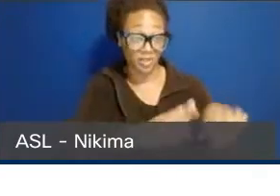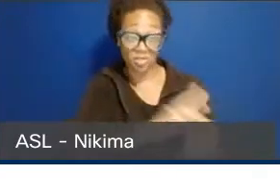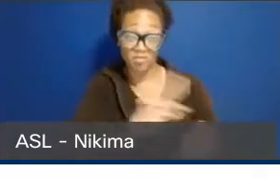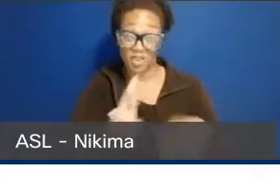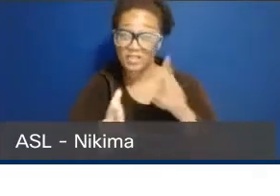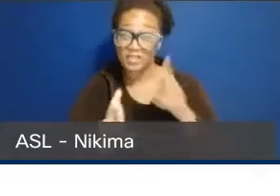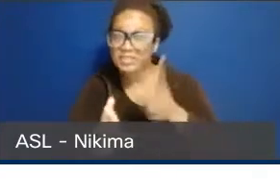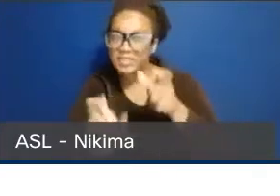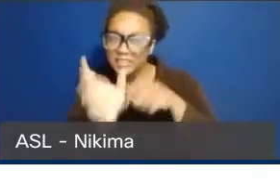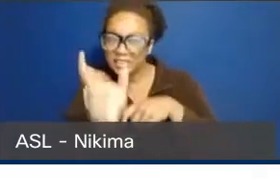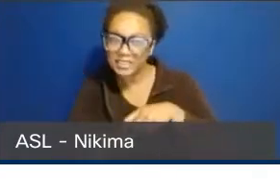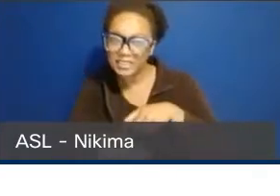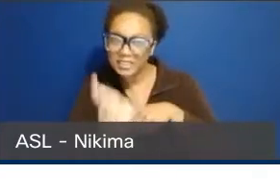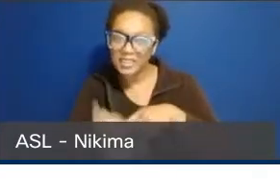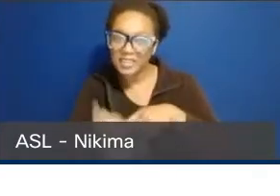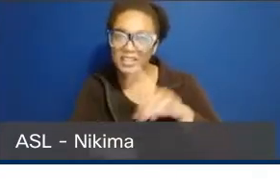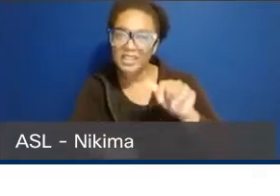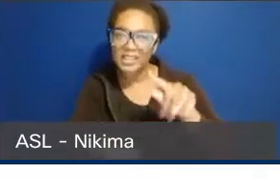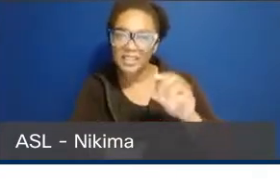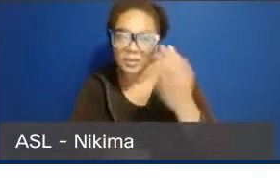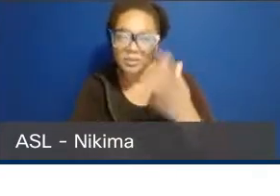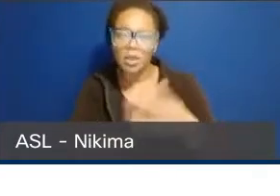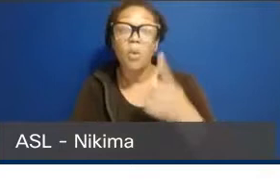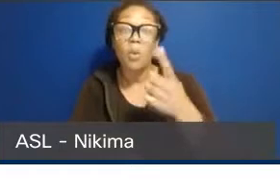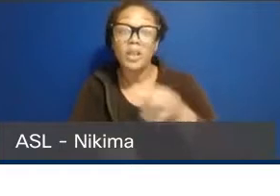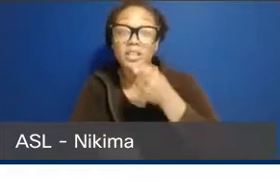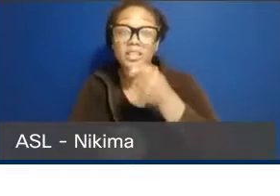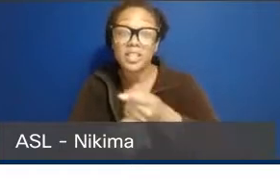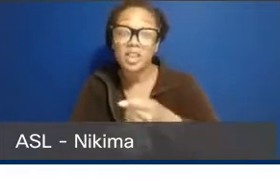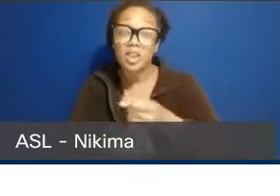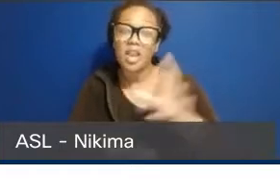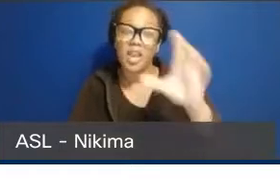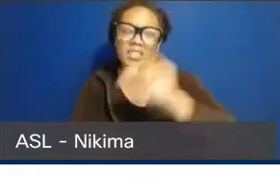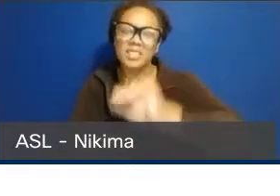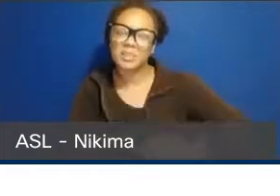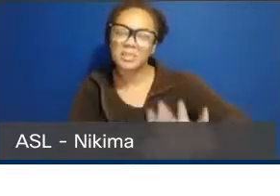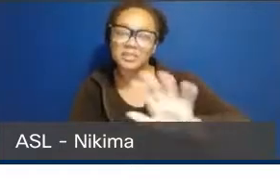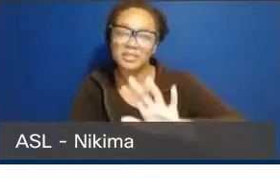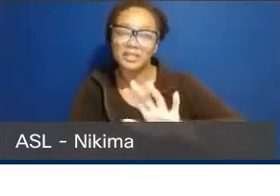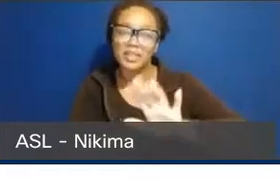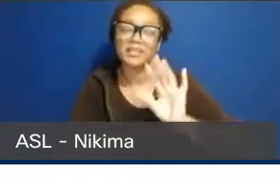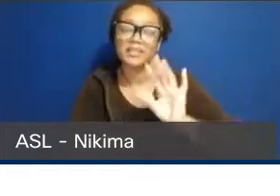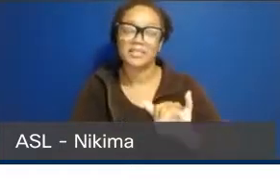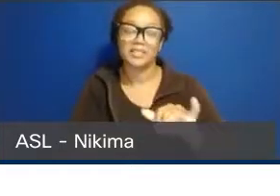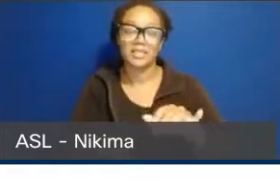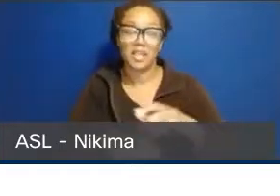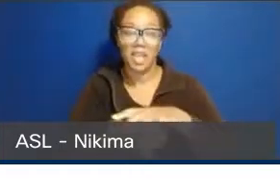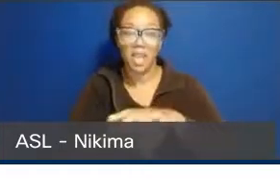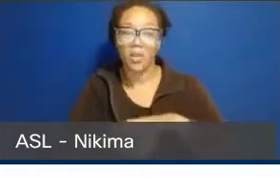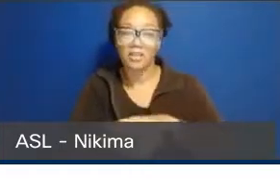the 1-year estimates, which are for geographies that have over 65,000